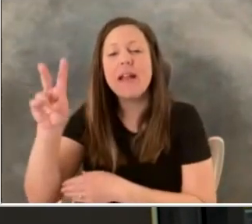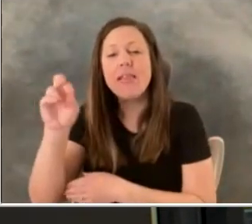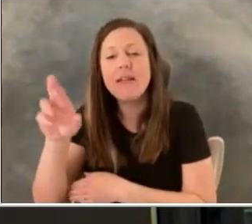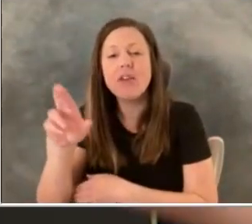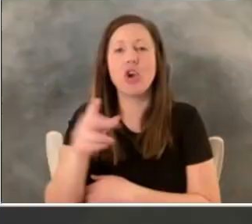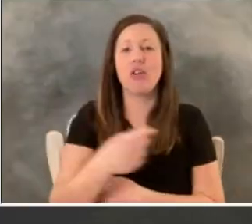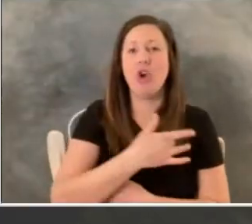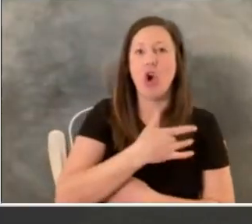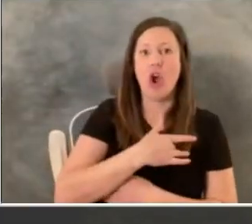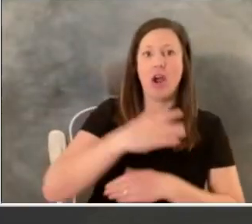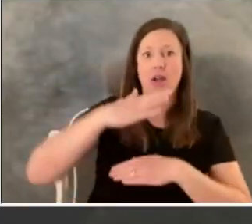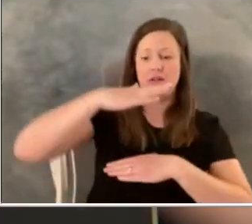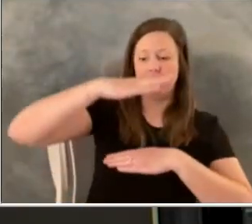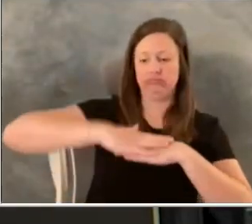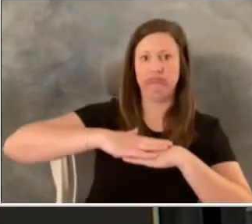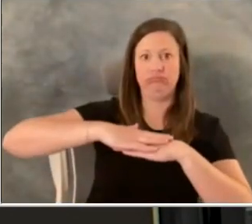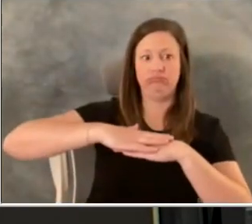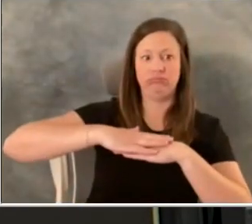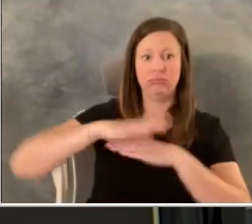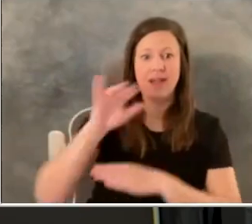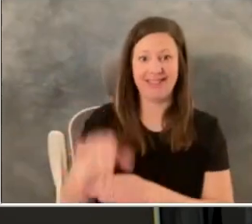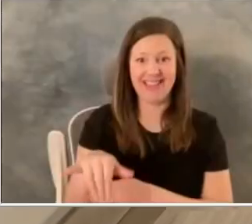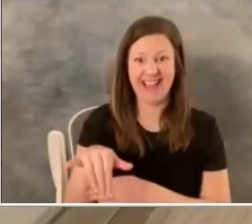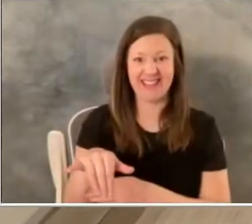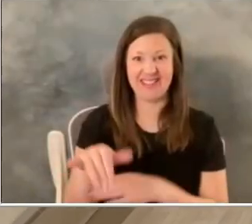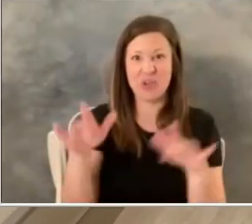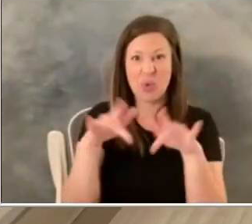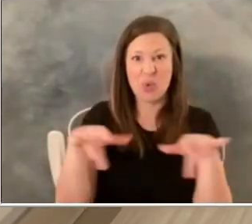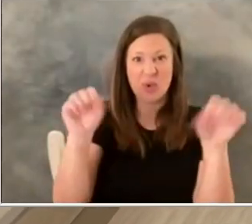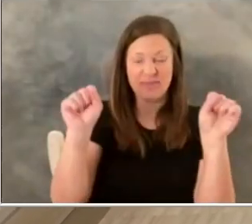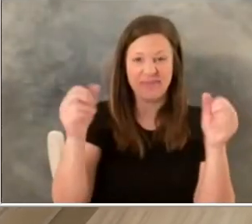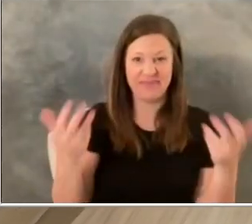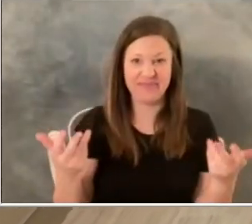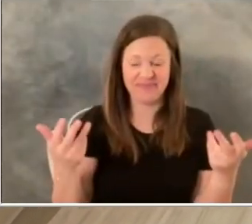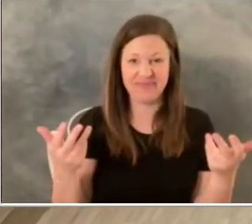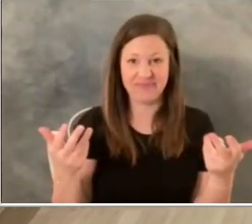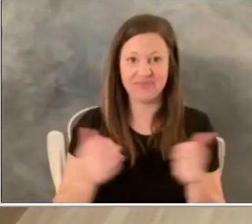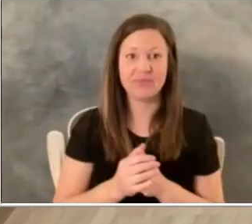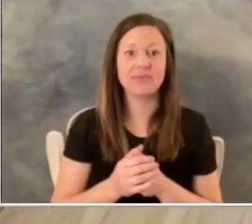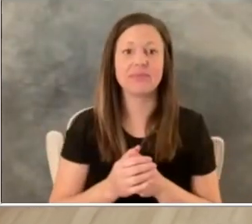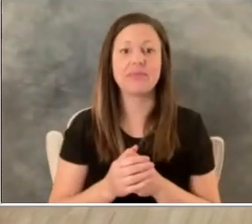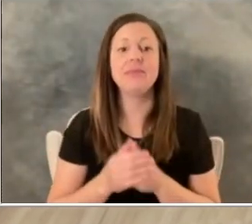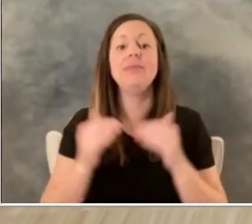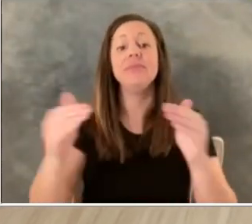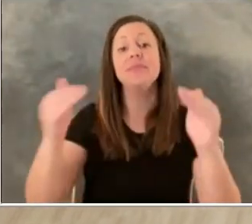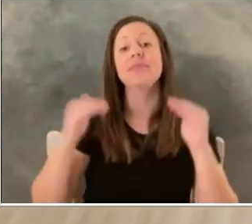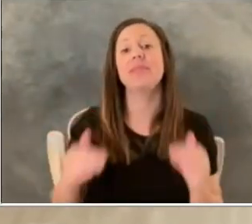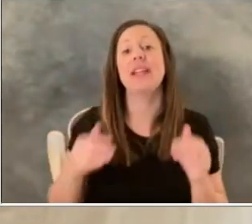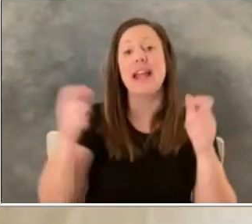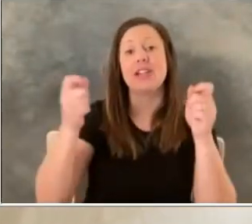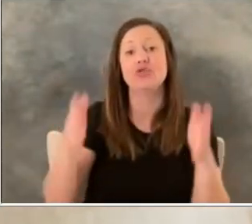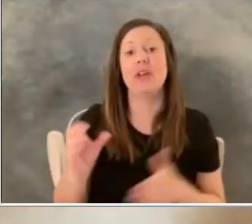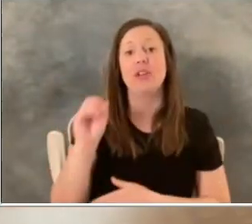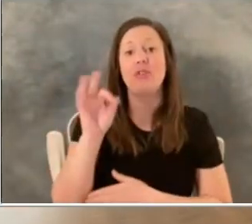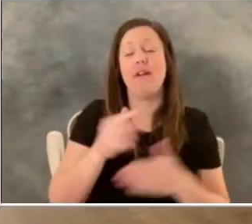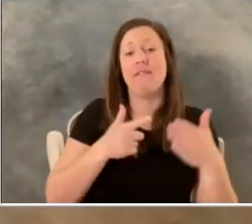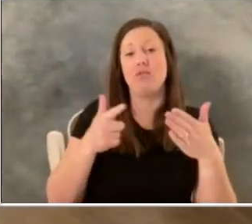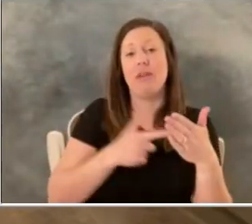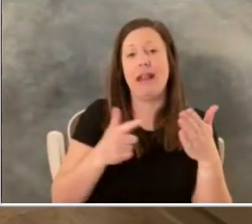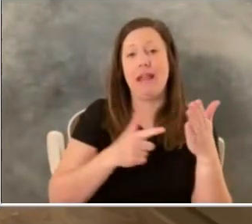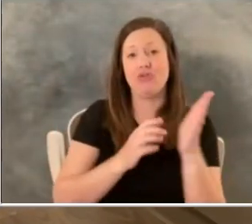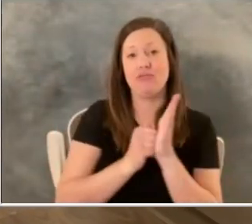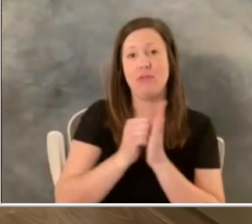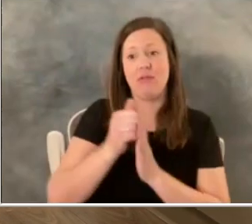here. That black space is gone. Next, Director of Radiation Oncology, Dr. Bertram Maidment